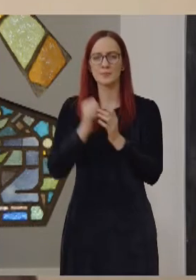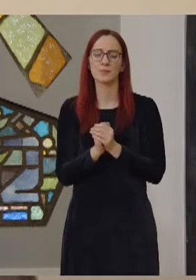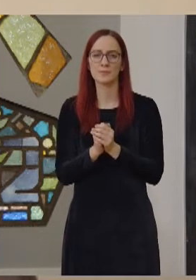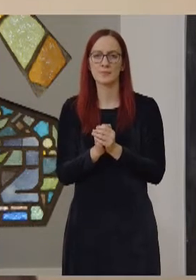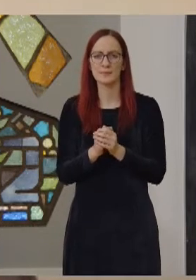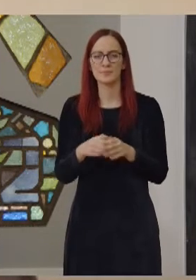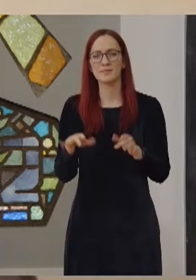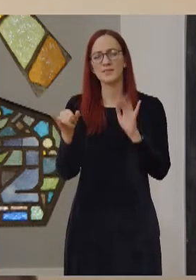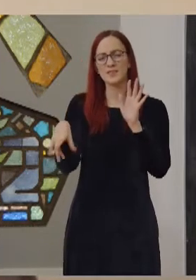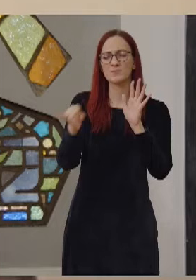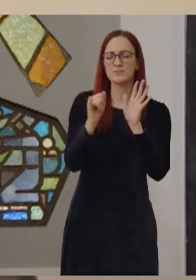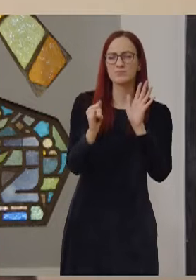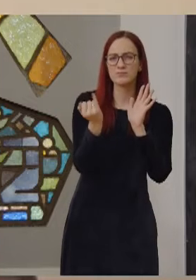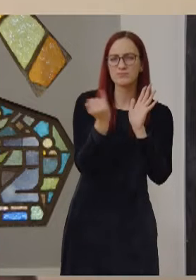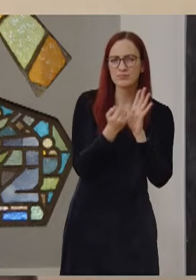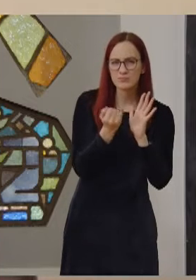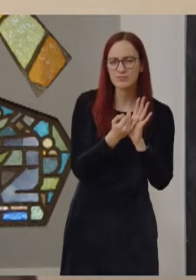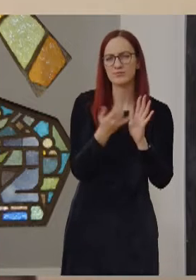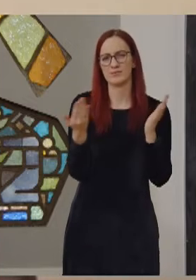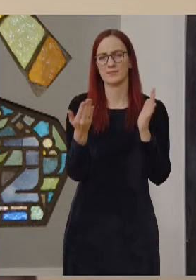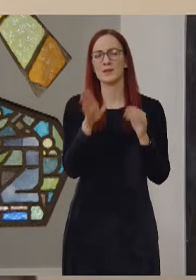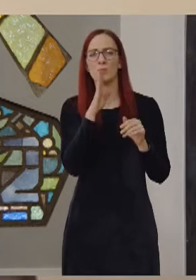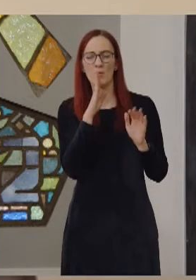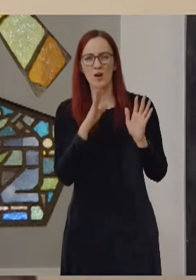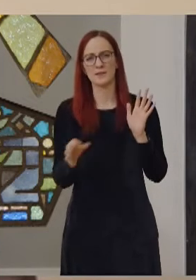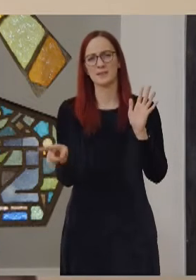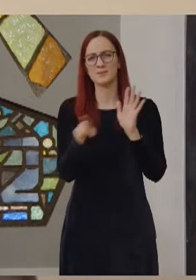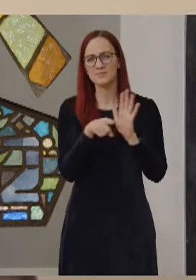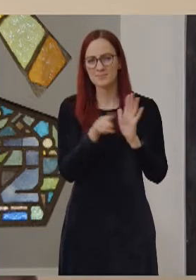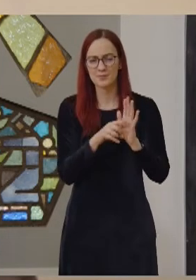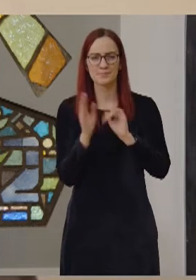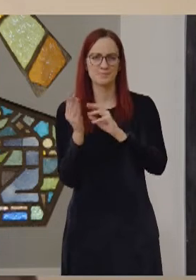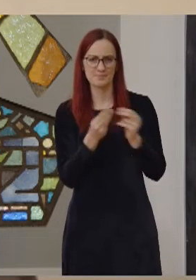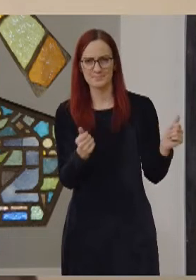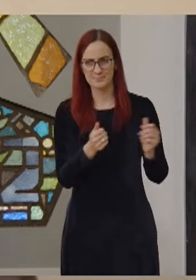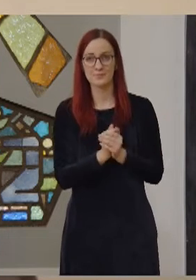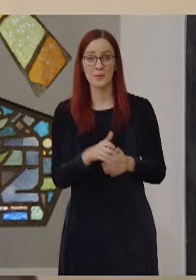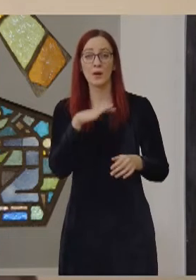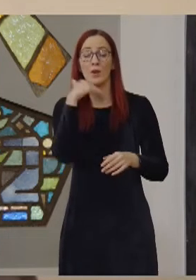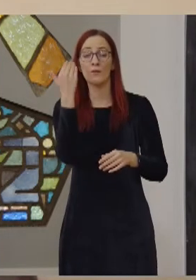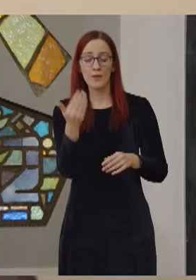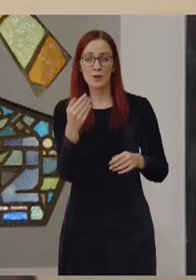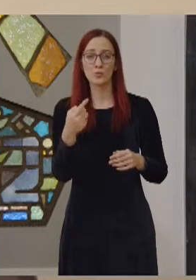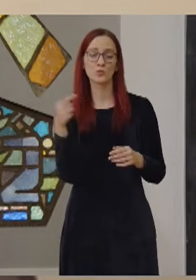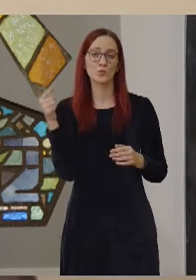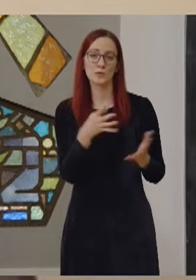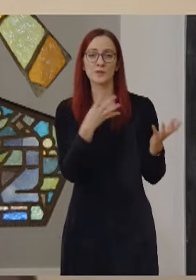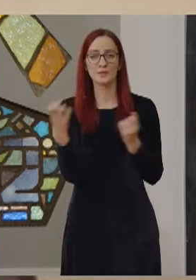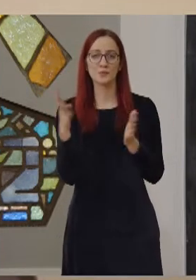violence against women. Article 5 talks about negative attitudes towards women. However,